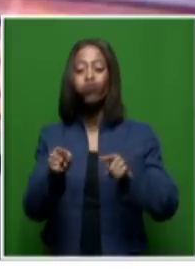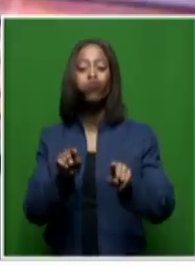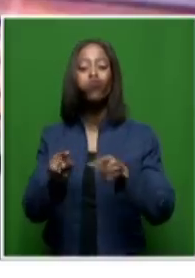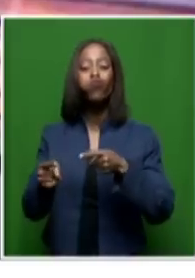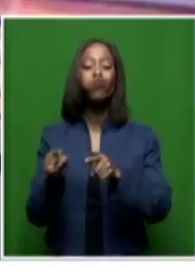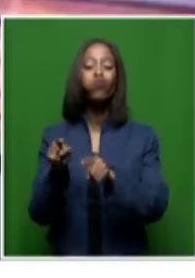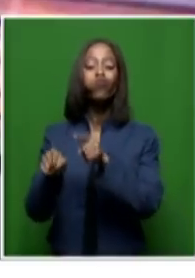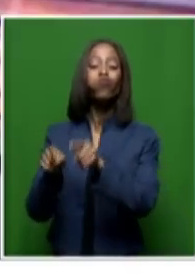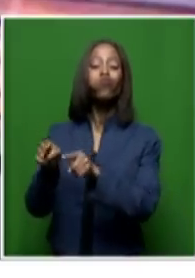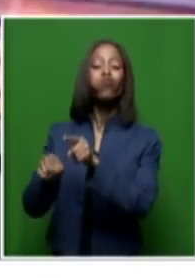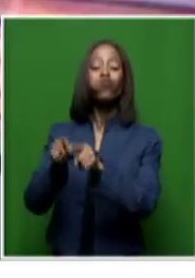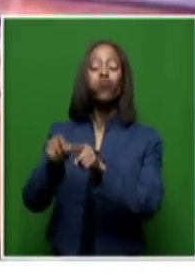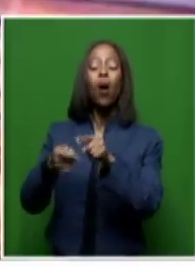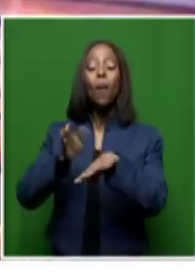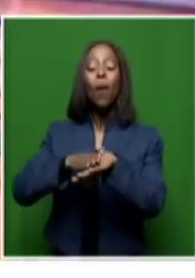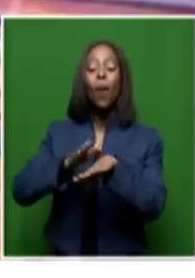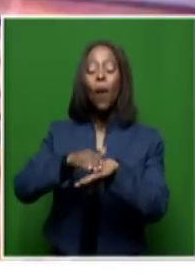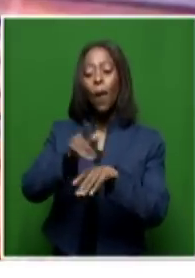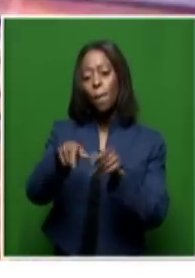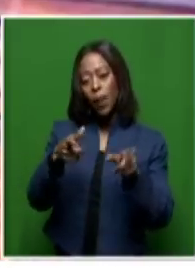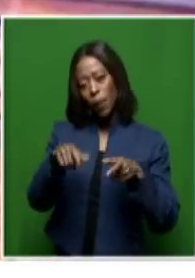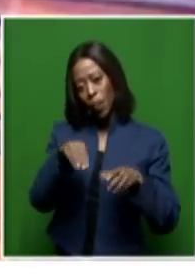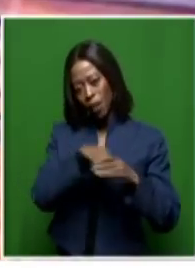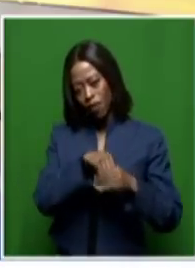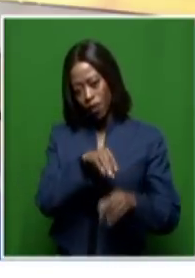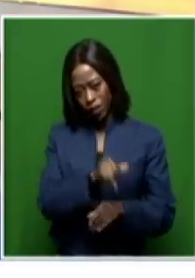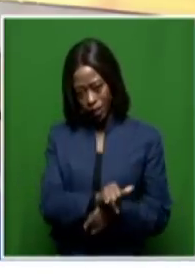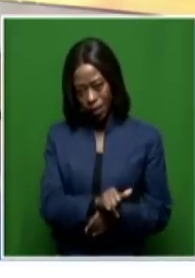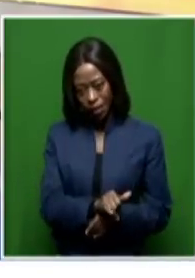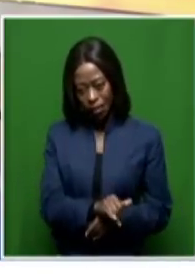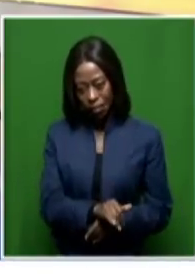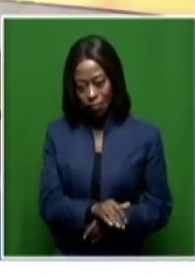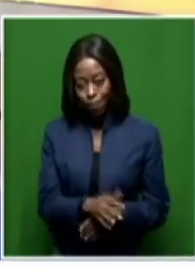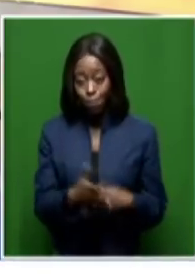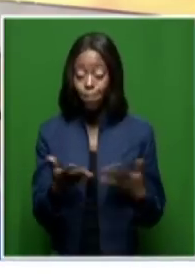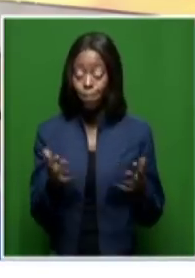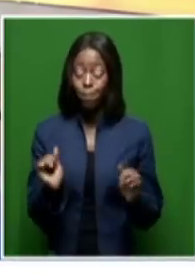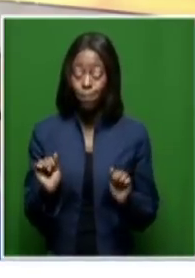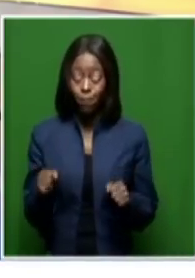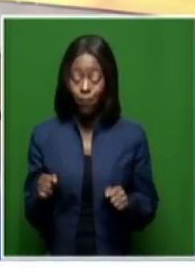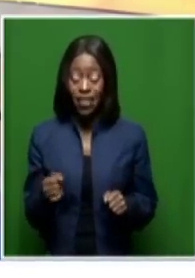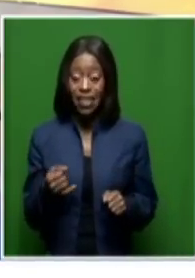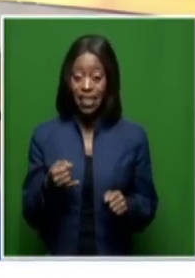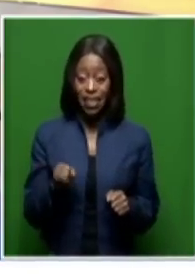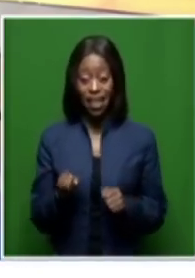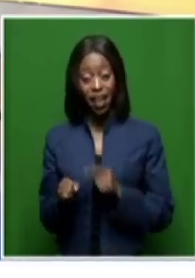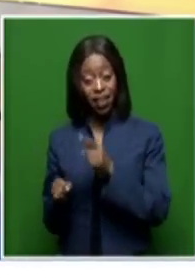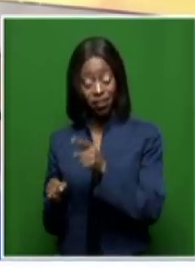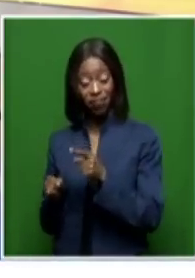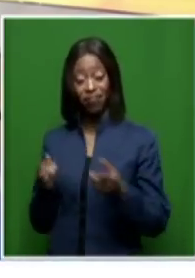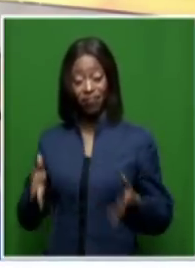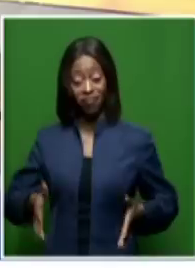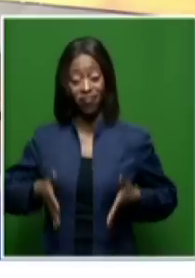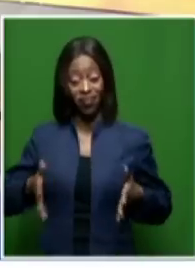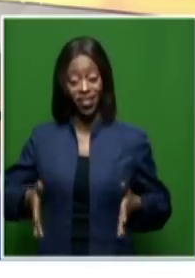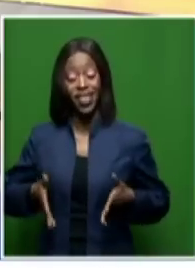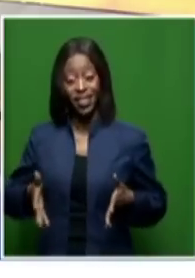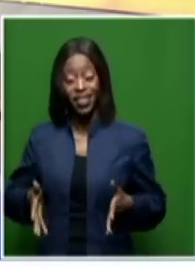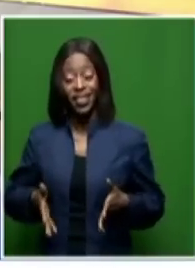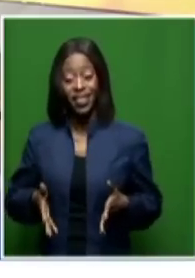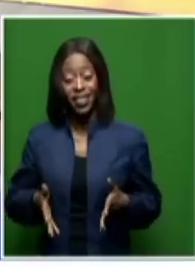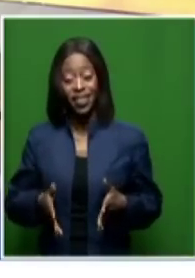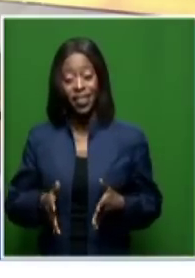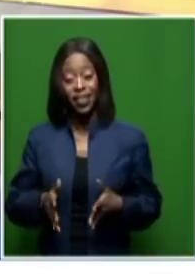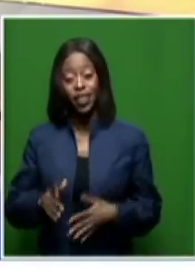more about who are the people who were involved in this irregular contract. And I'm coming to state capture. I'm still at Derailed because